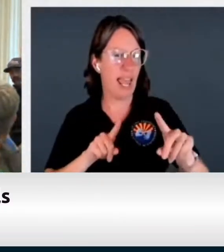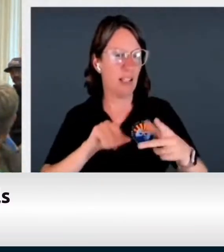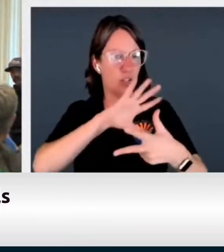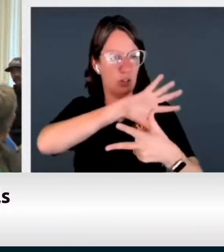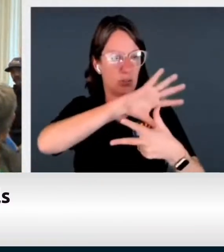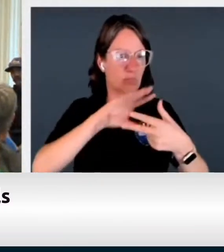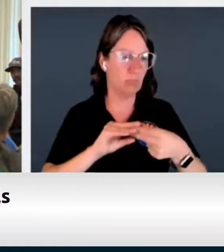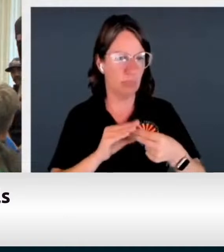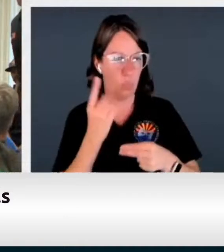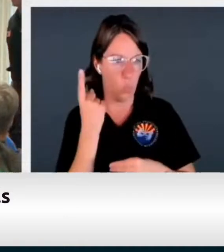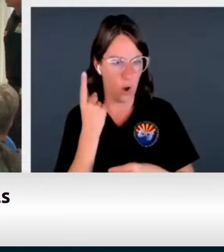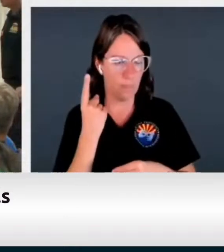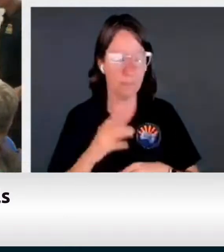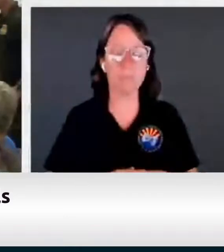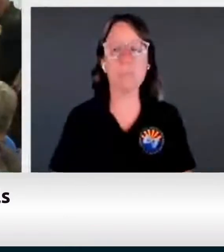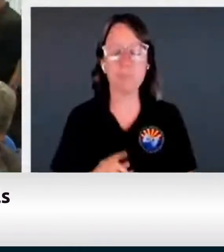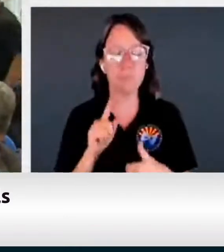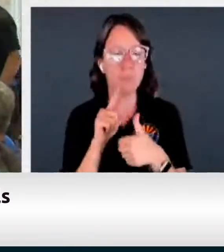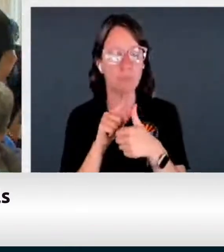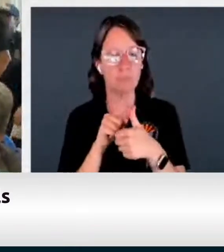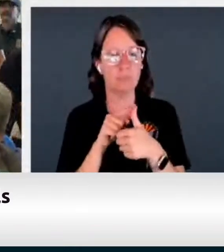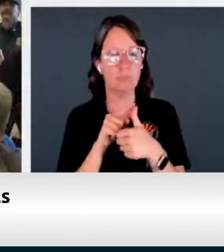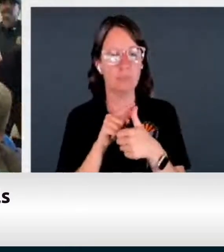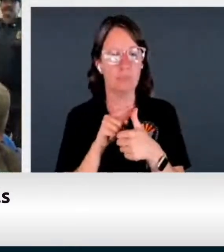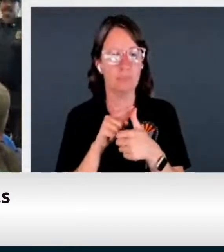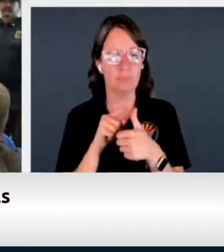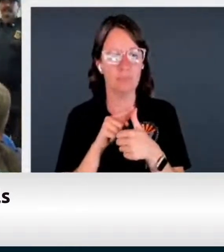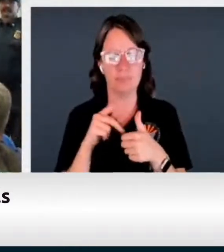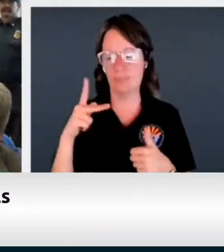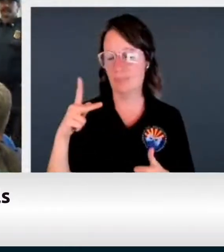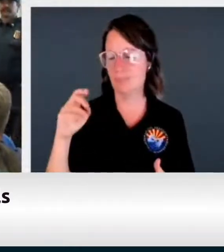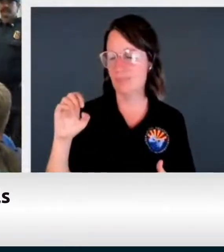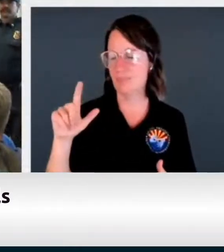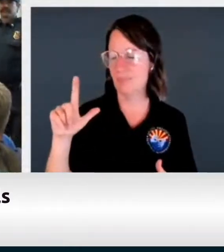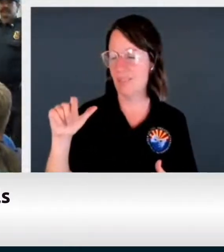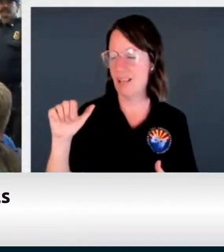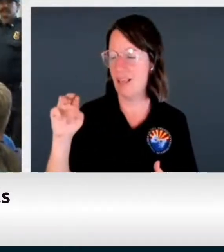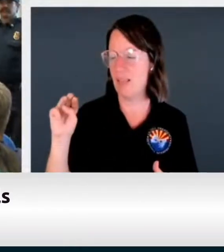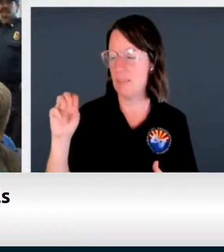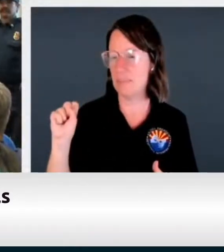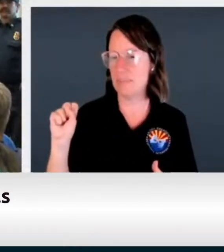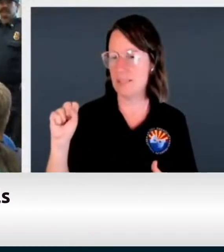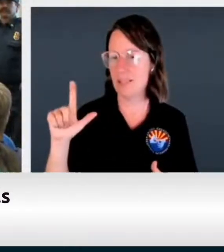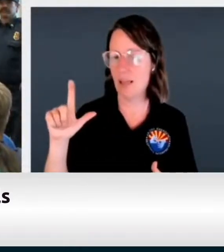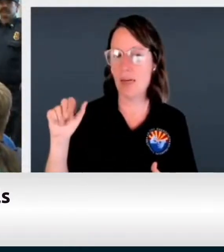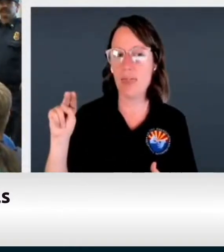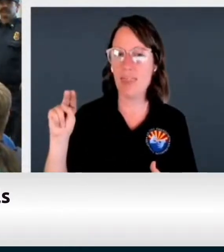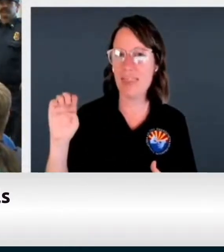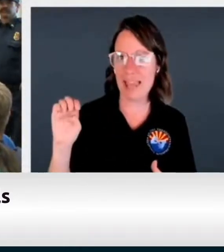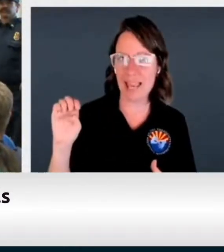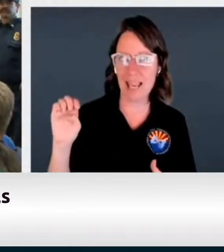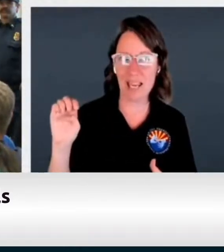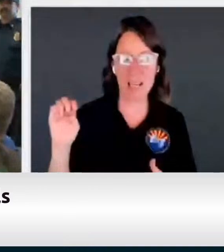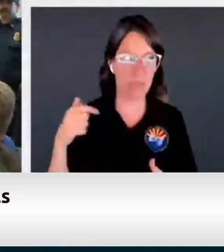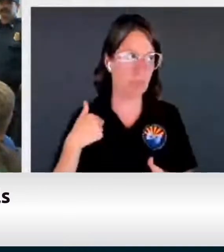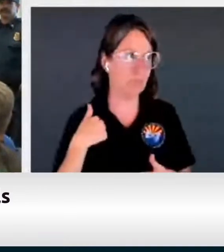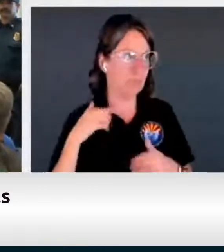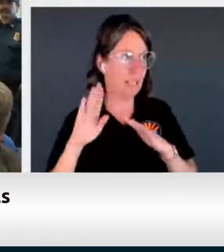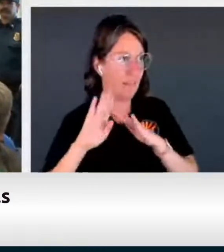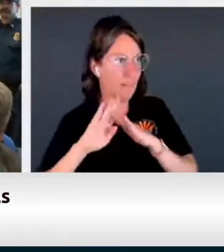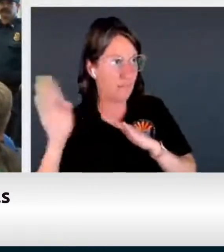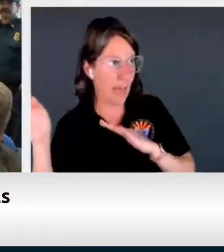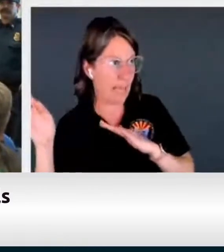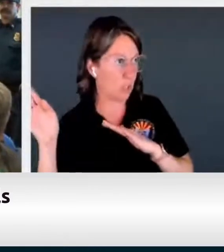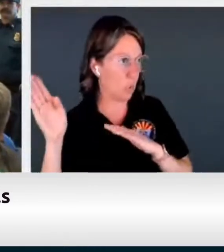The first one is they want to know more about Kellum's Lane, and they've been evacuated, and they'd like to